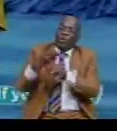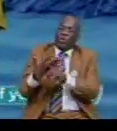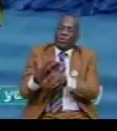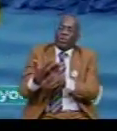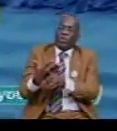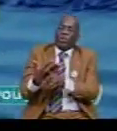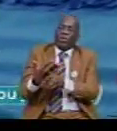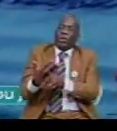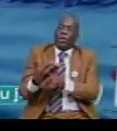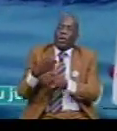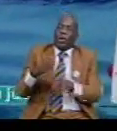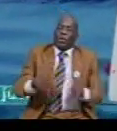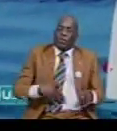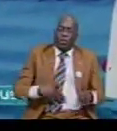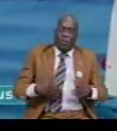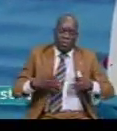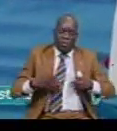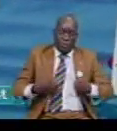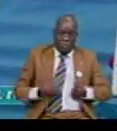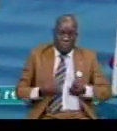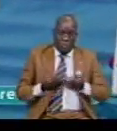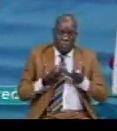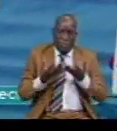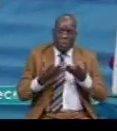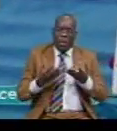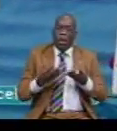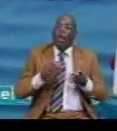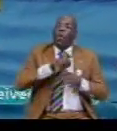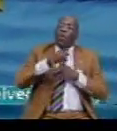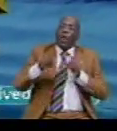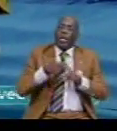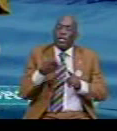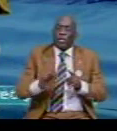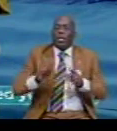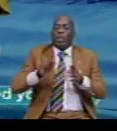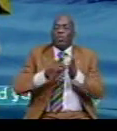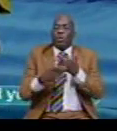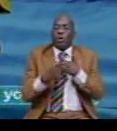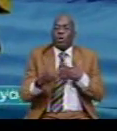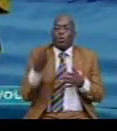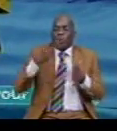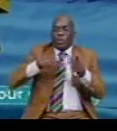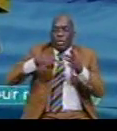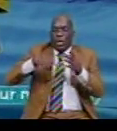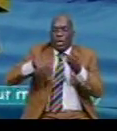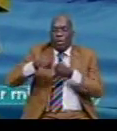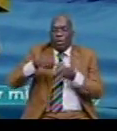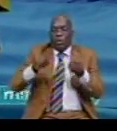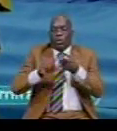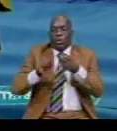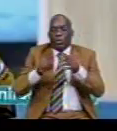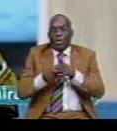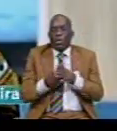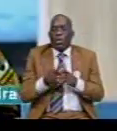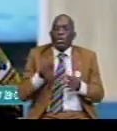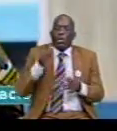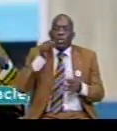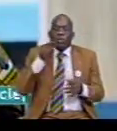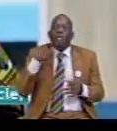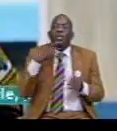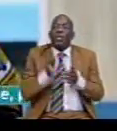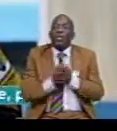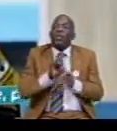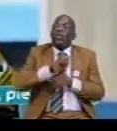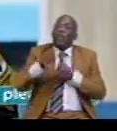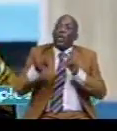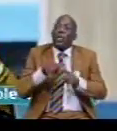inira sugbon nigba ti crusade yi nbo mo ma wu pe ti mo ba ti foju kan baba gbogbo isoro mi yo kuro o